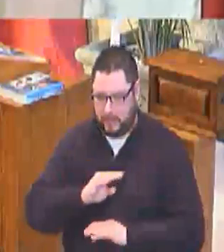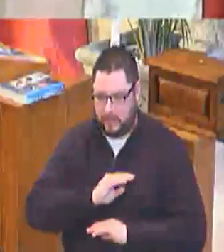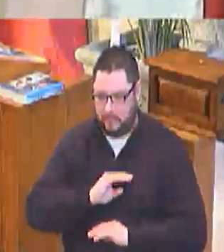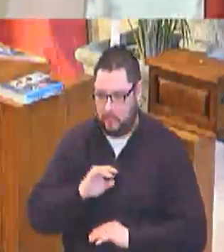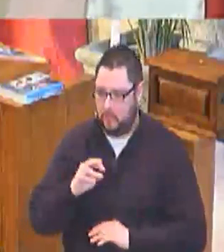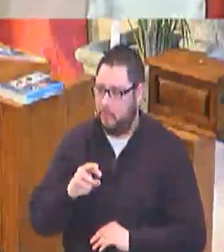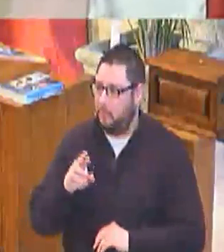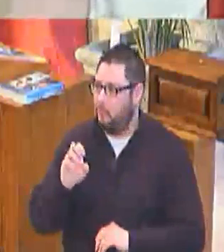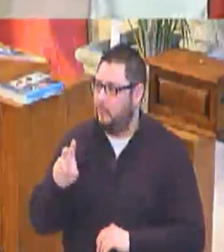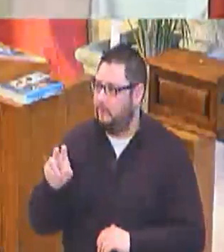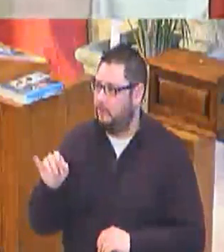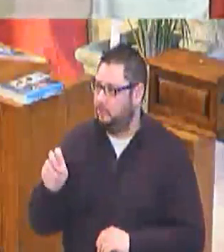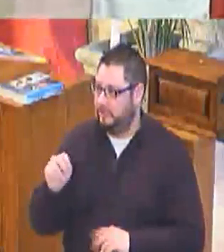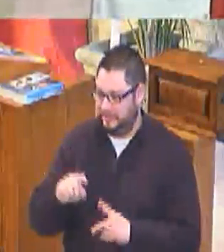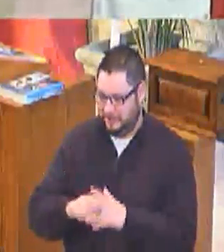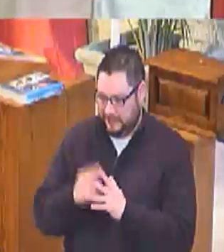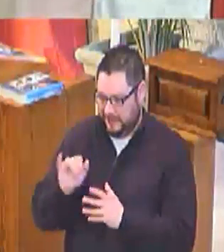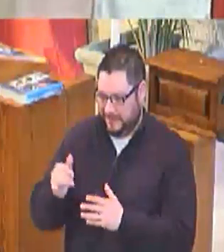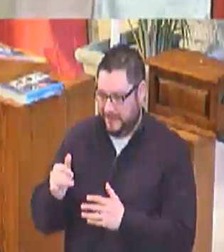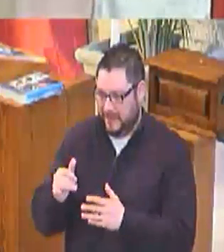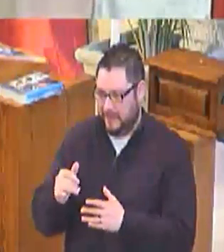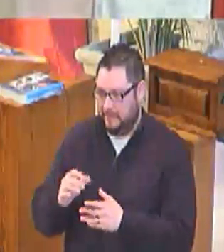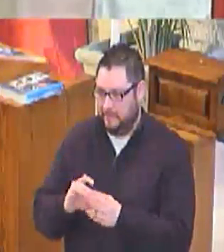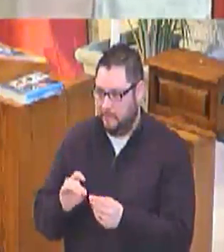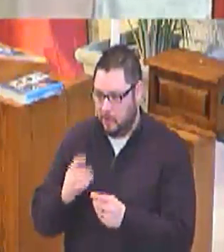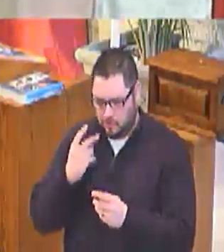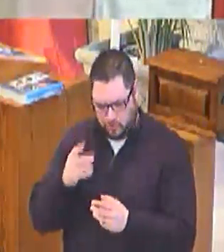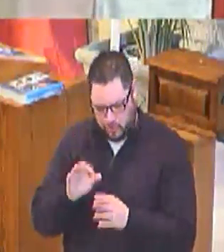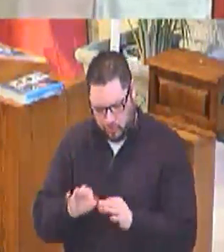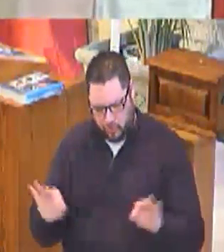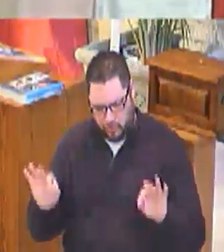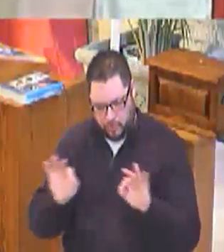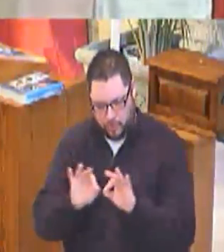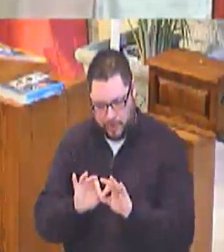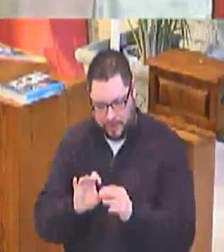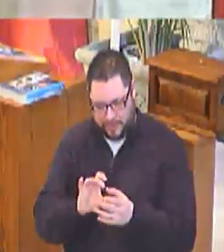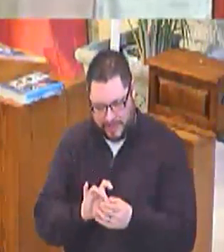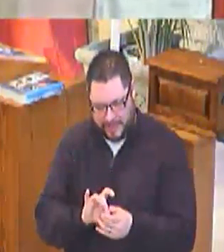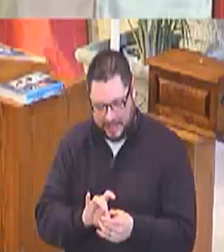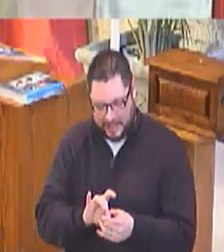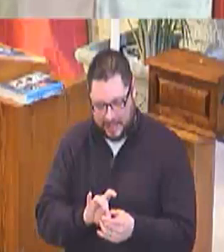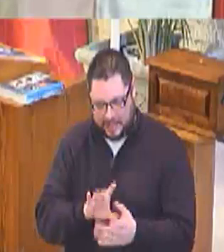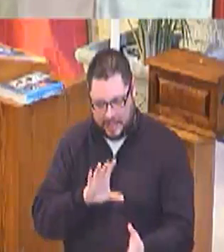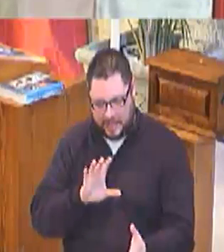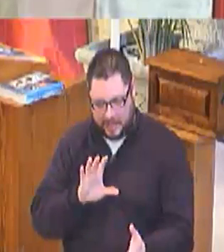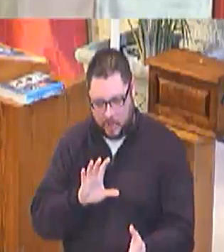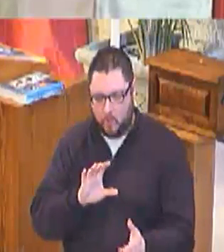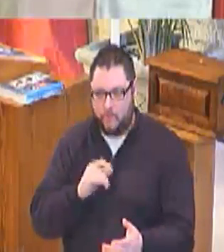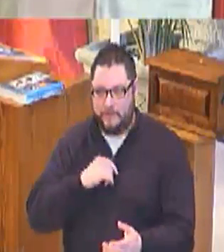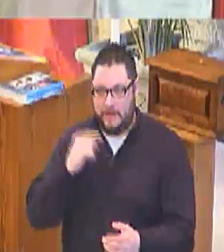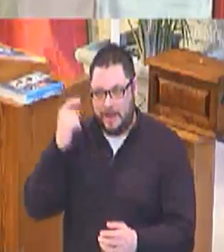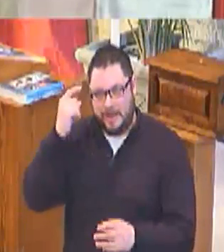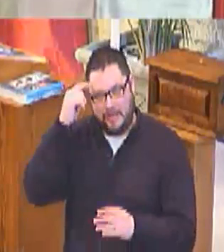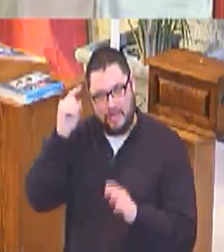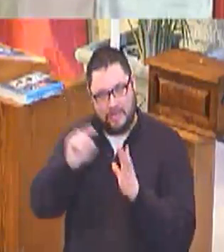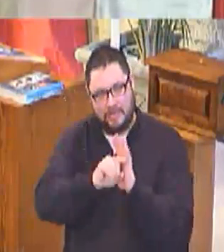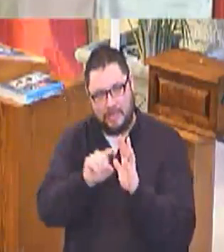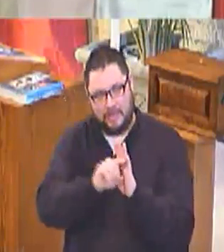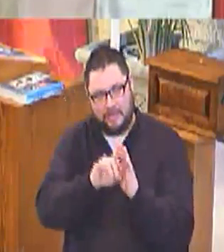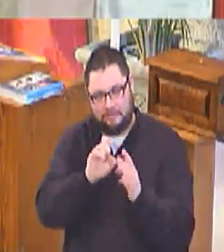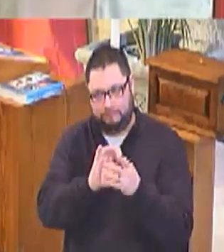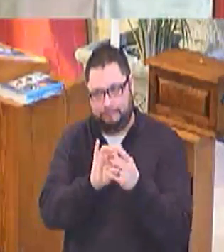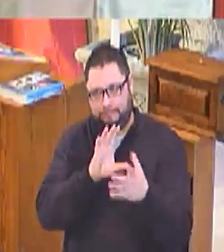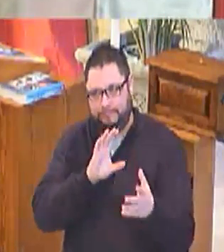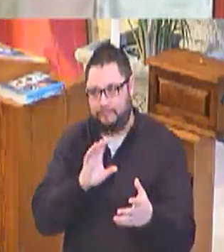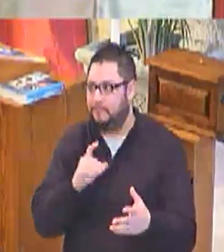by looking at the importance of letting go of our negative thoughts. You've been to this